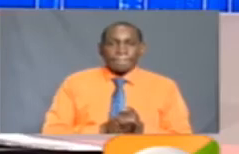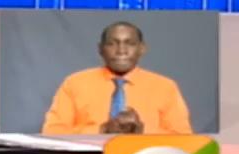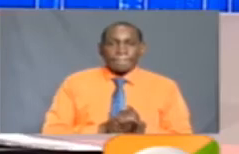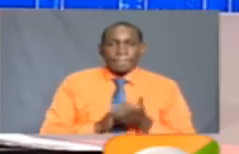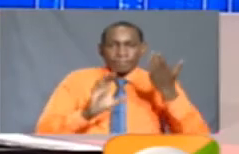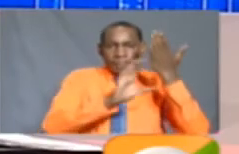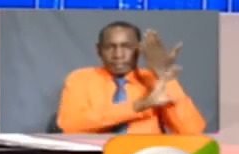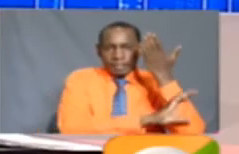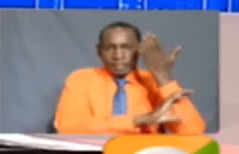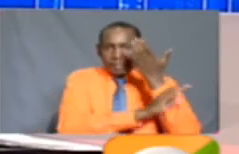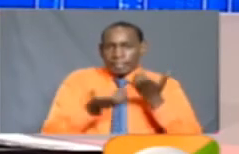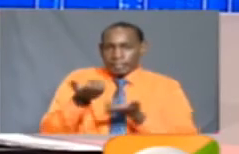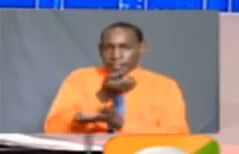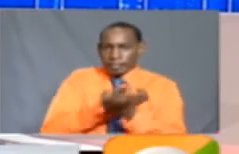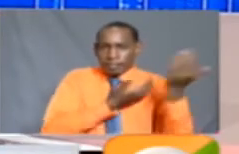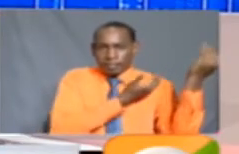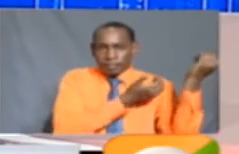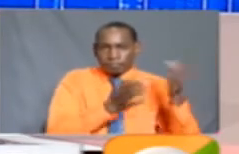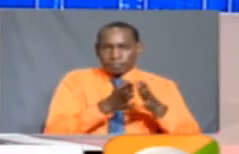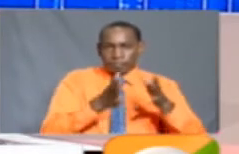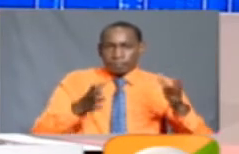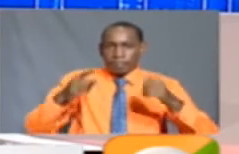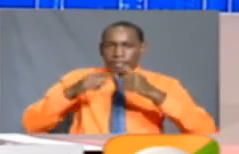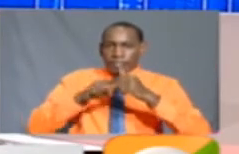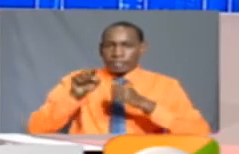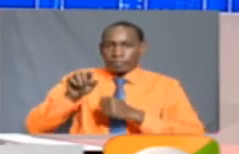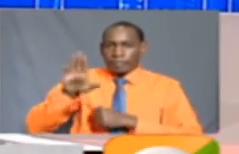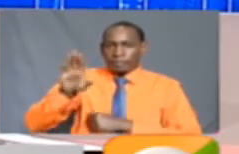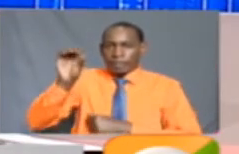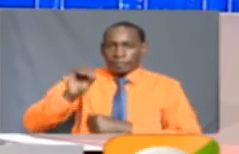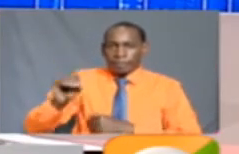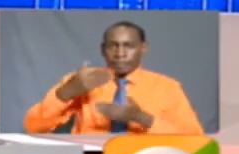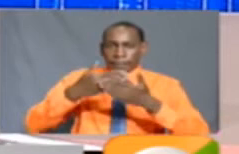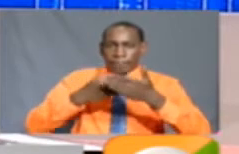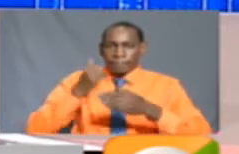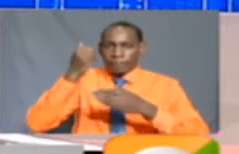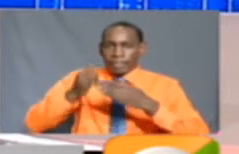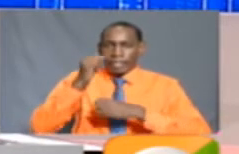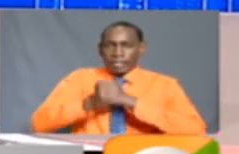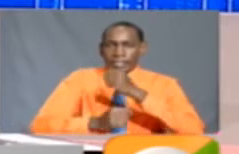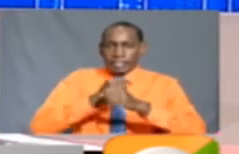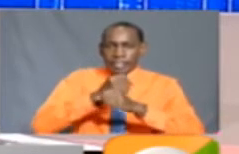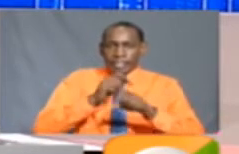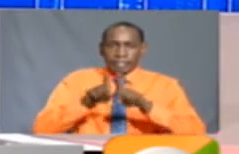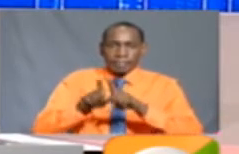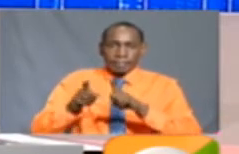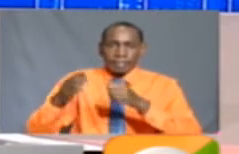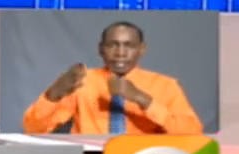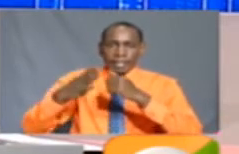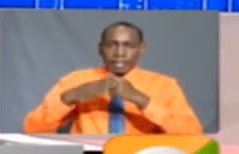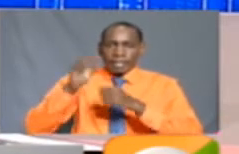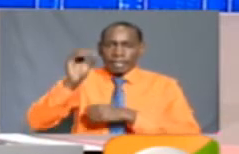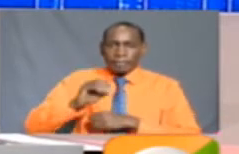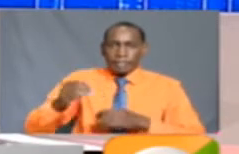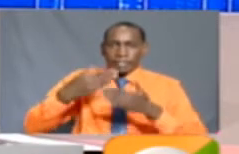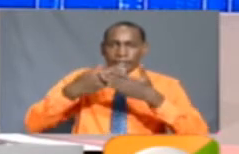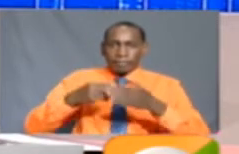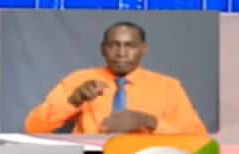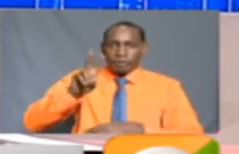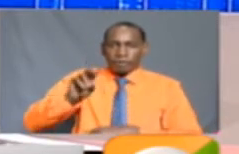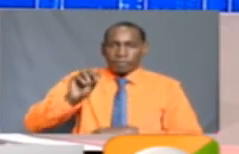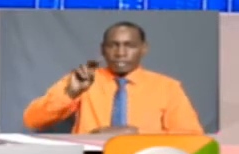The country's economy is projected to grow to 6.5% by the end of this year and 9% by